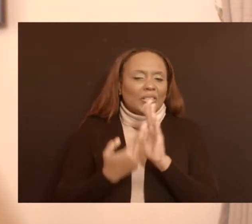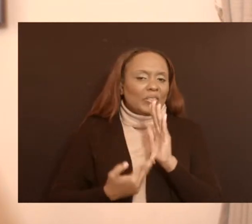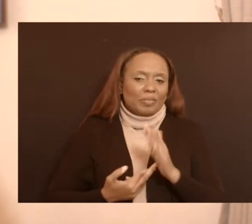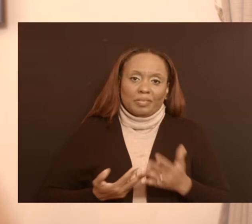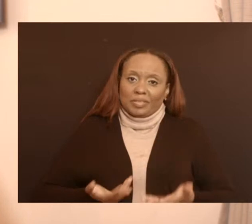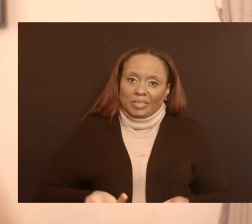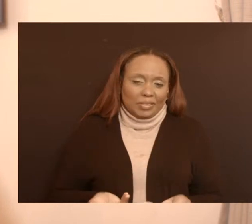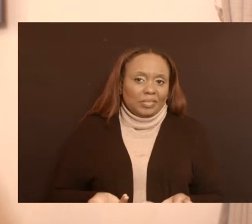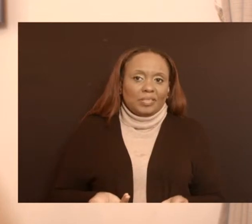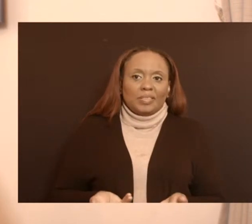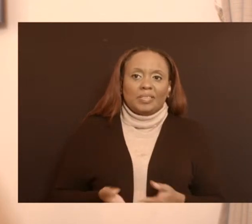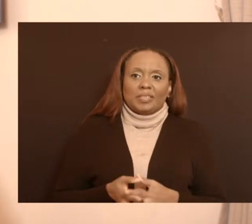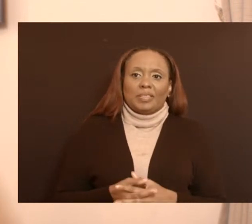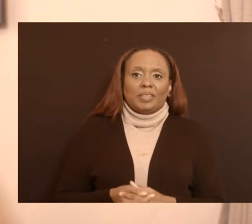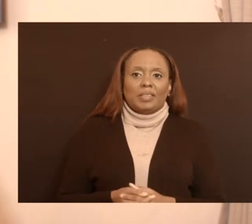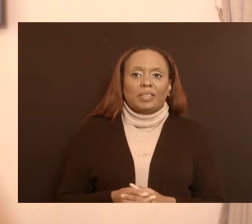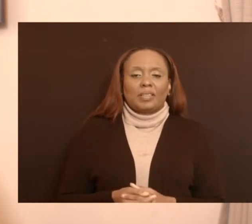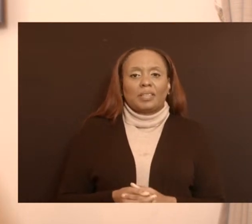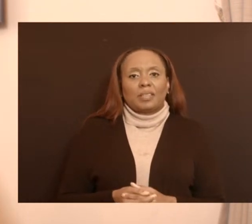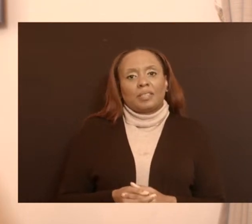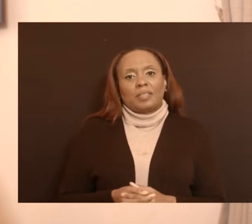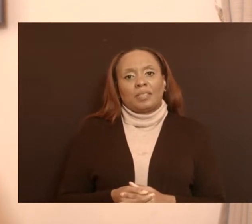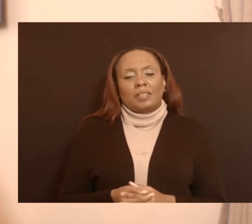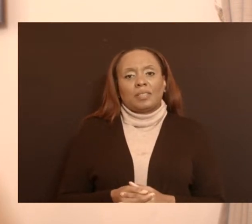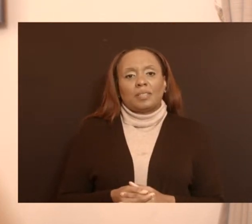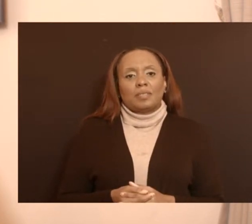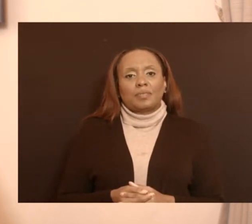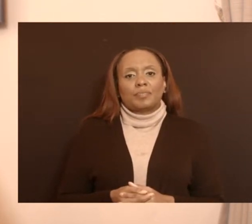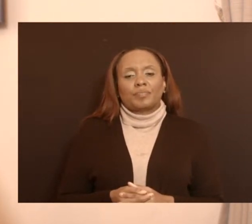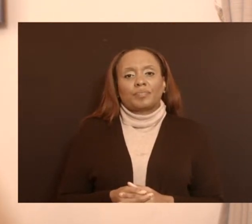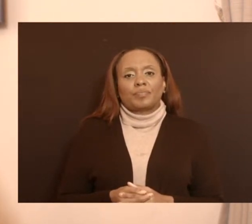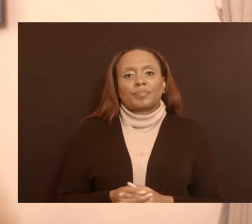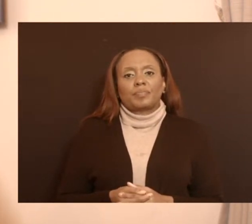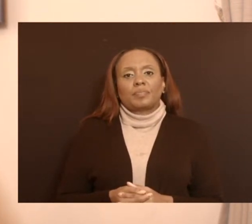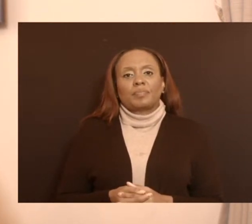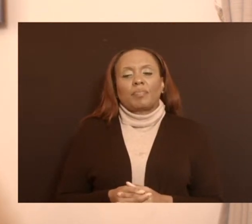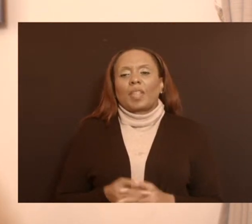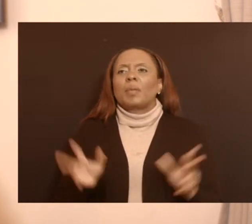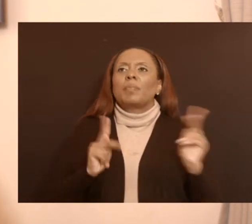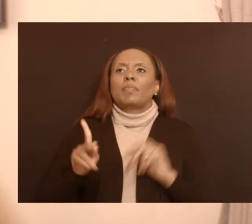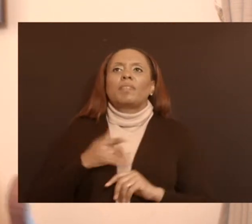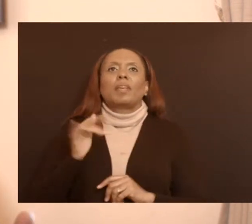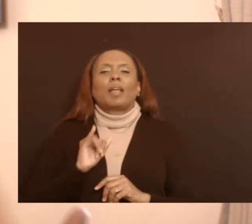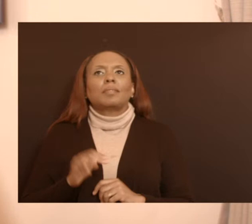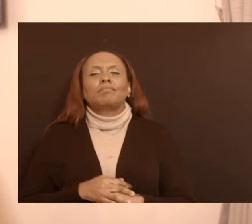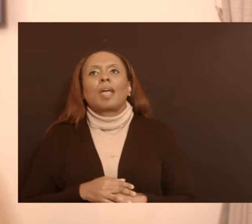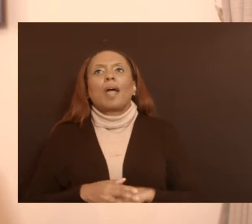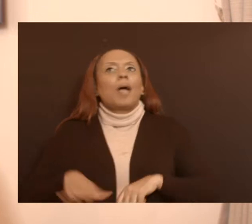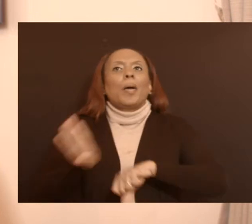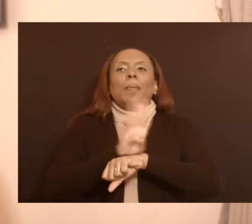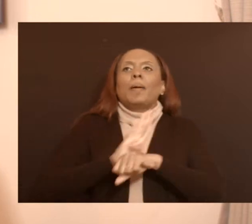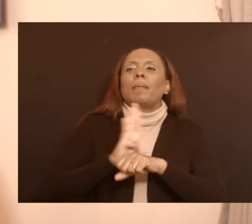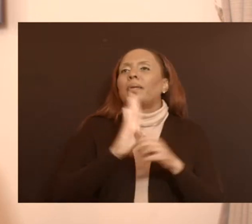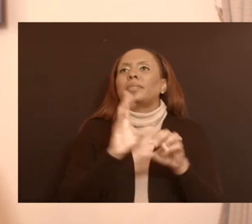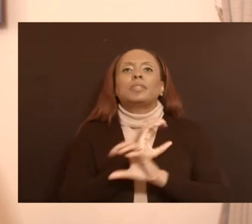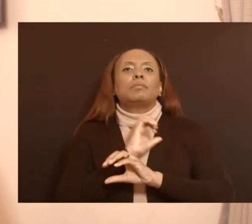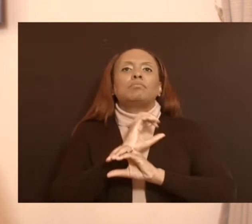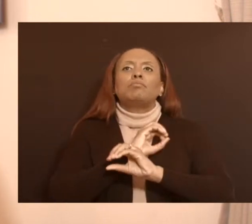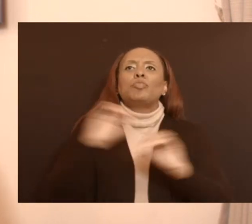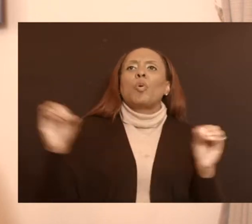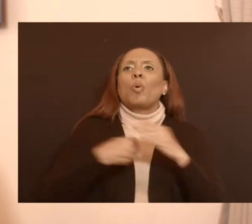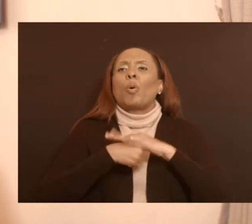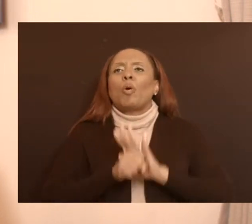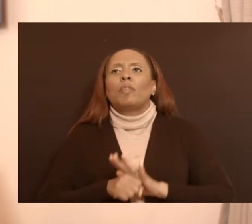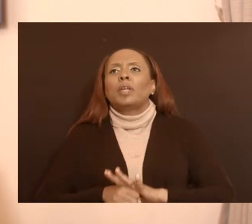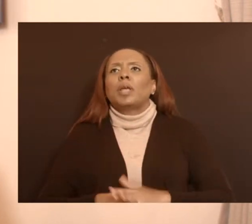it would appear as that the message is, we are COVID free. That is why the protocols are easing. That is